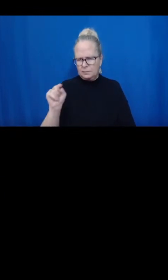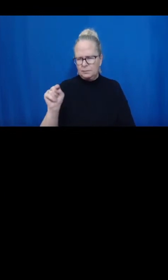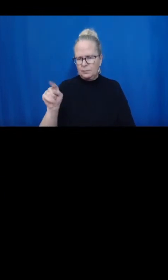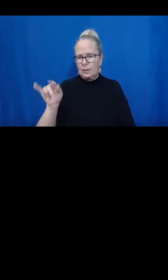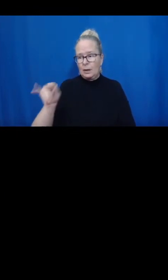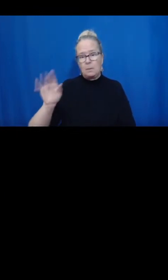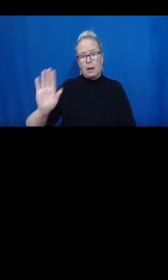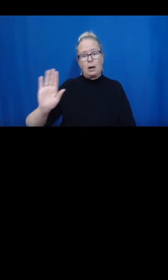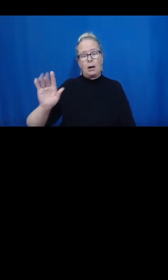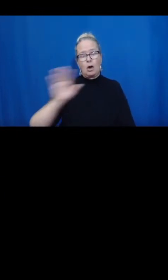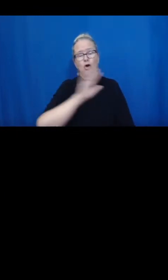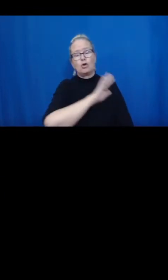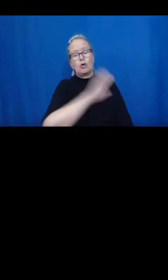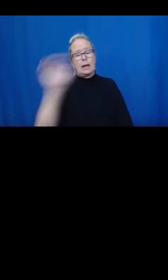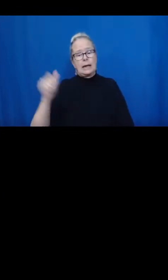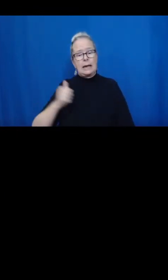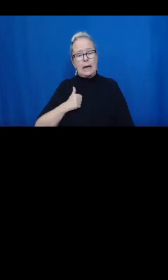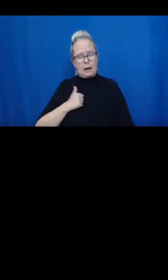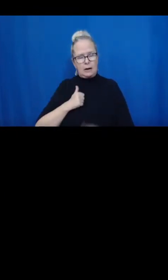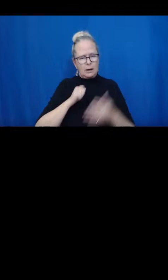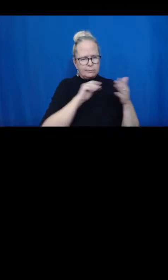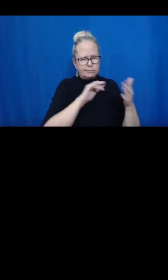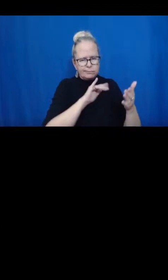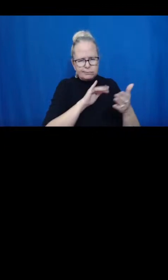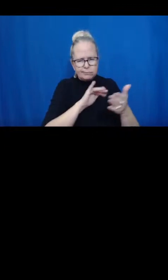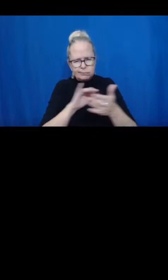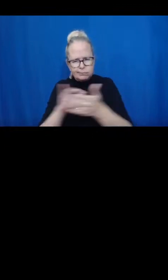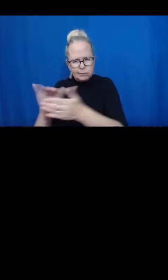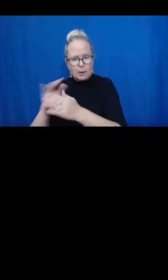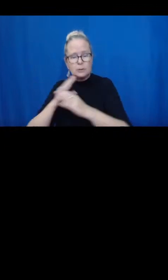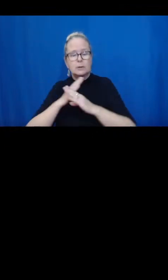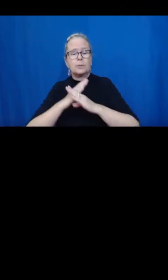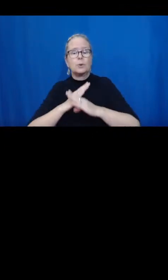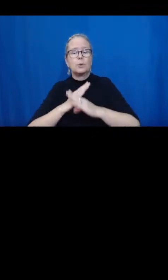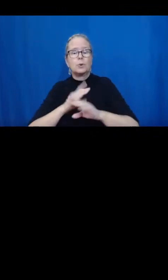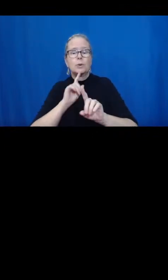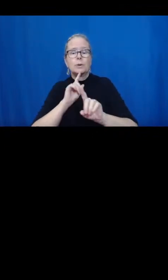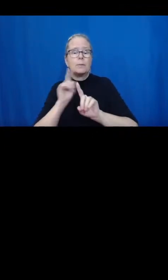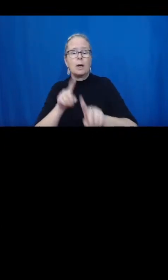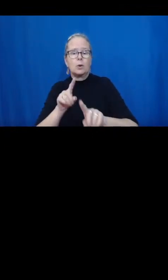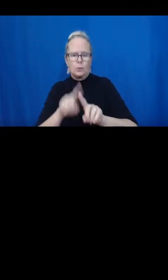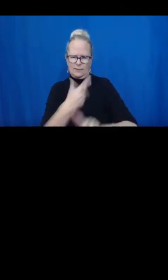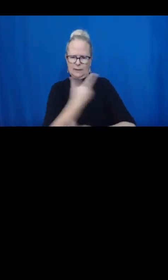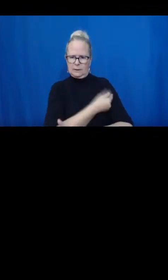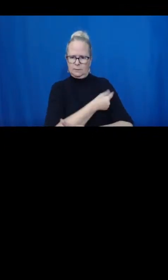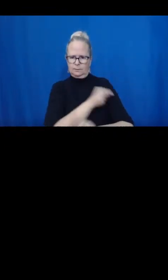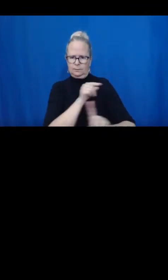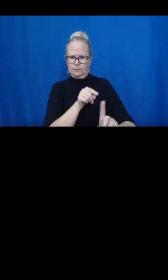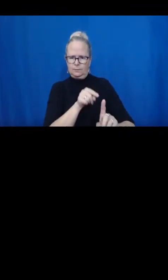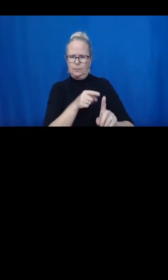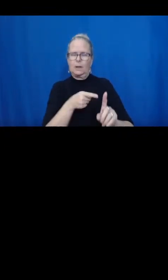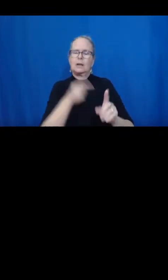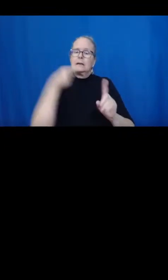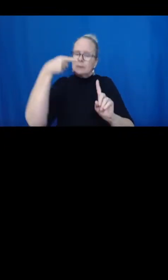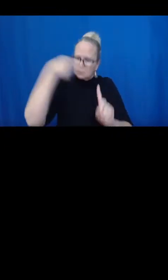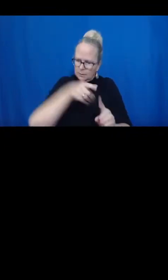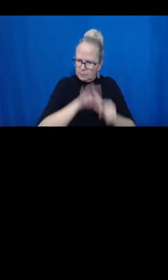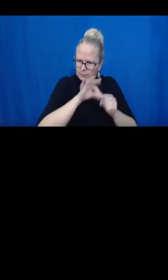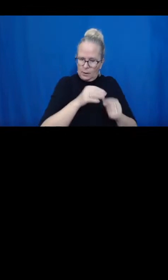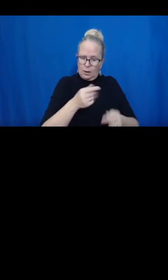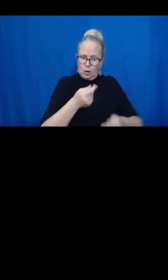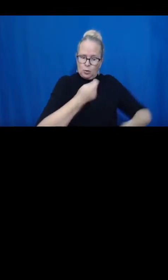both arms of the immune system, both the antibody production and whether those antibodies are not only specific for COVID, but are they